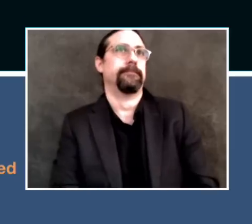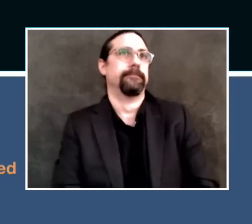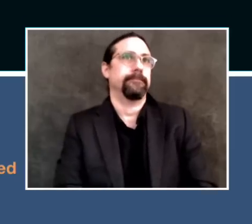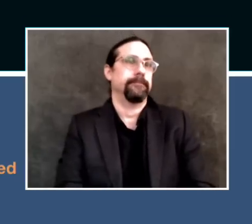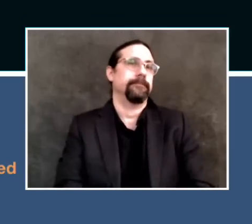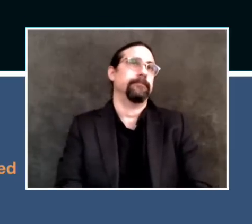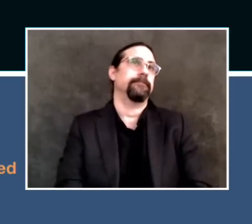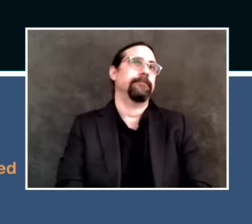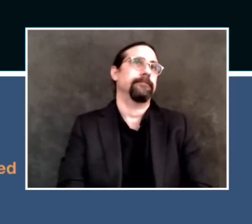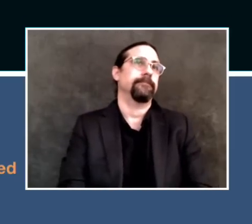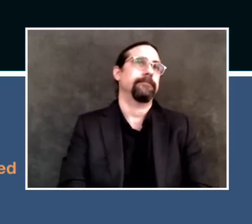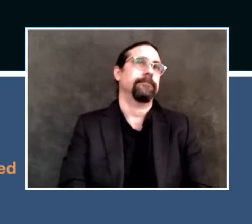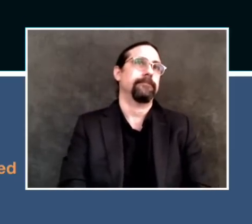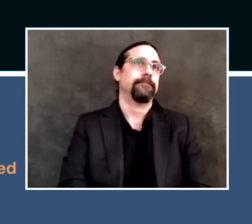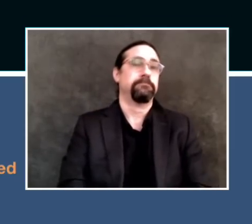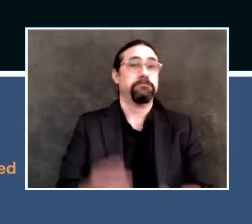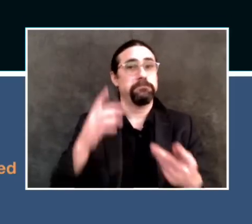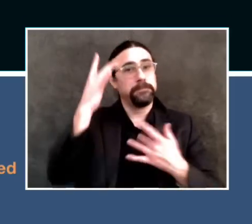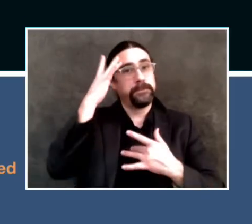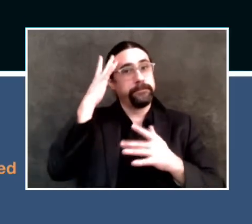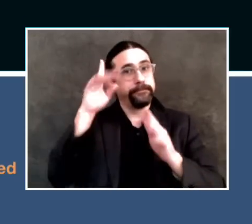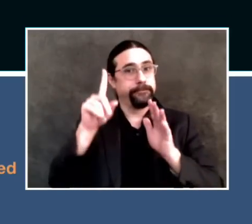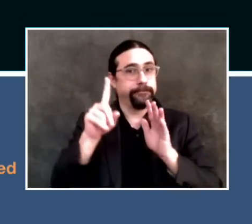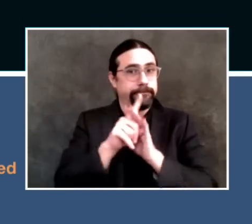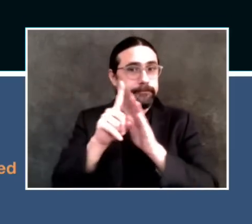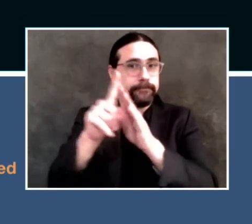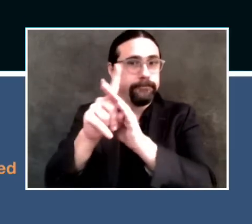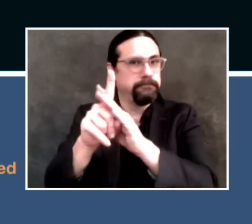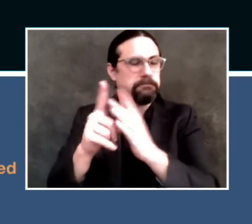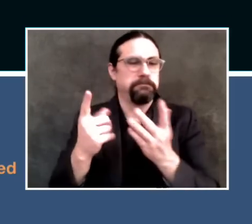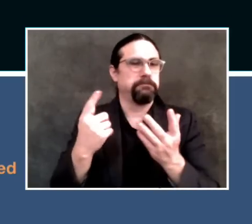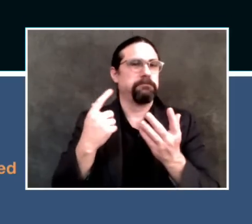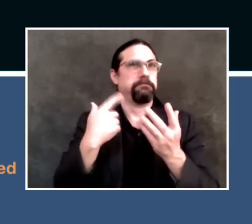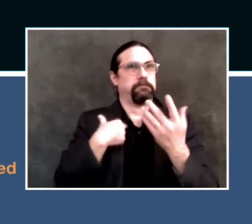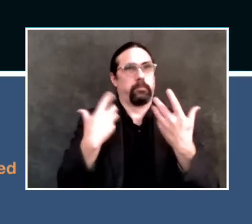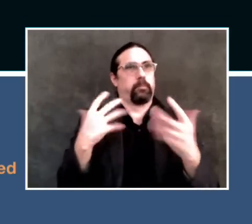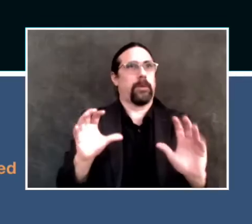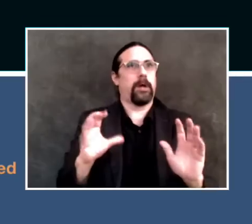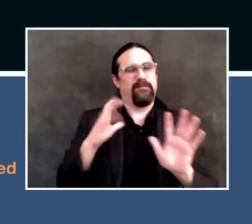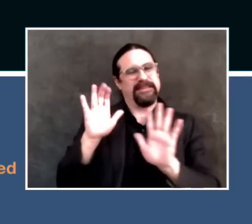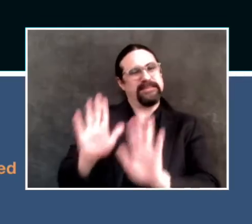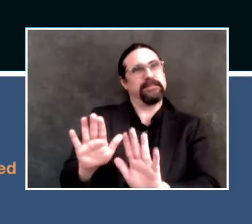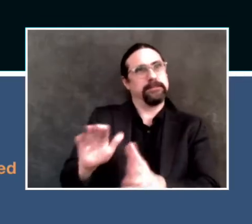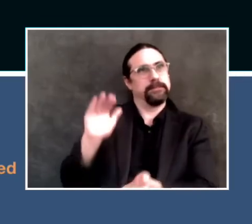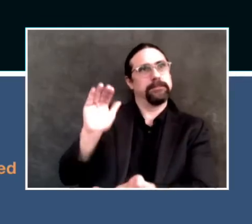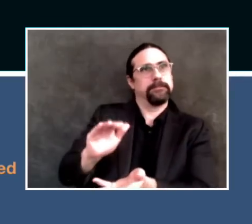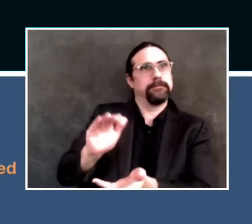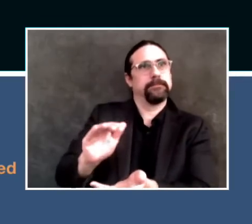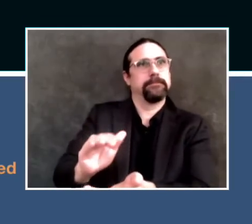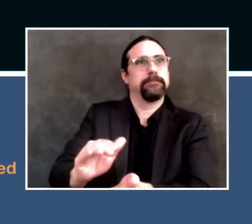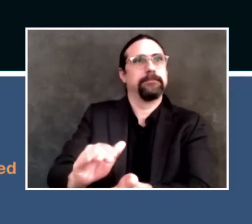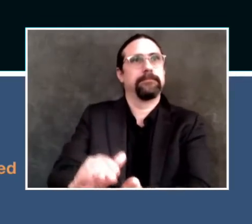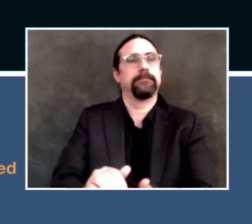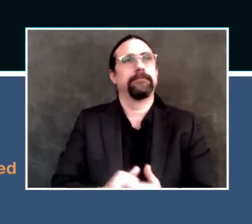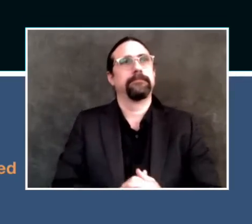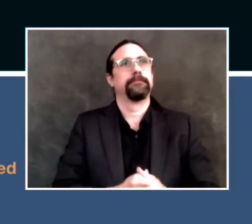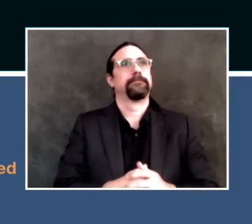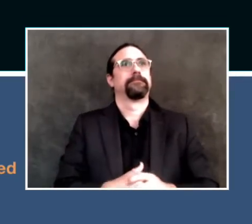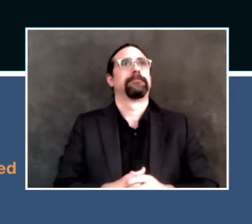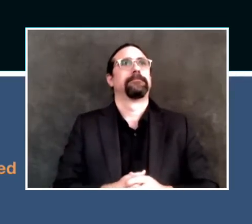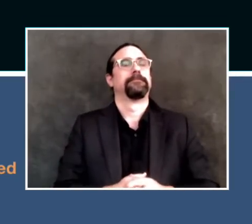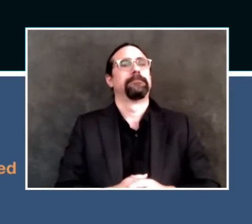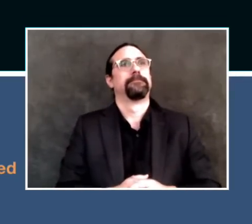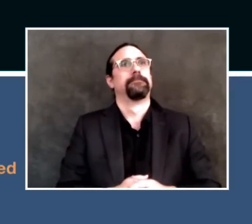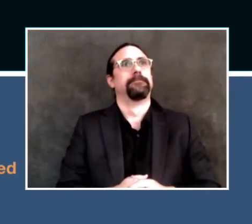this and feel it. I'm asking people to not just think about it, but to feel it. We get too loose. We loosen our